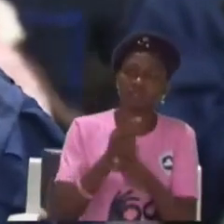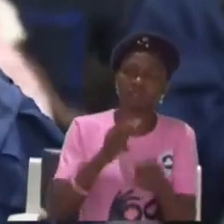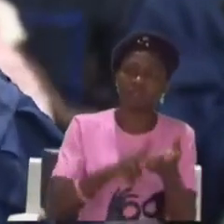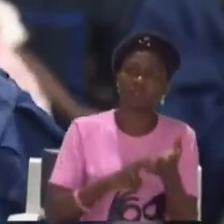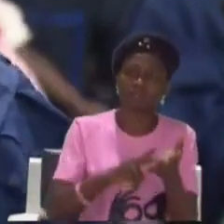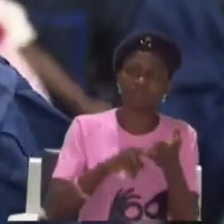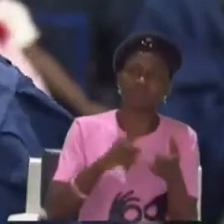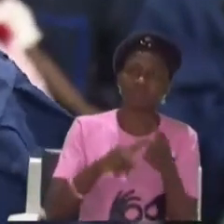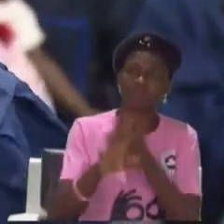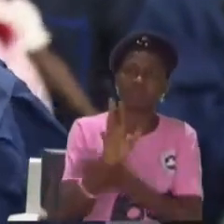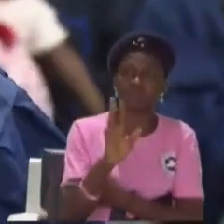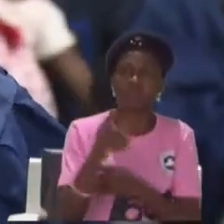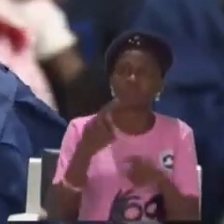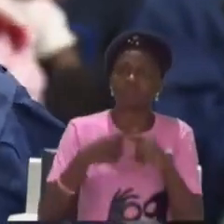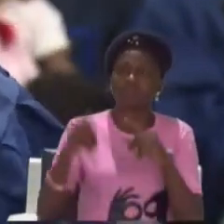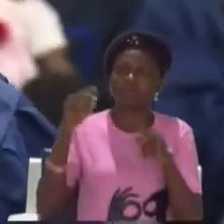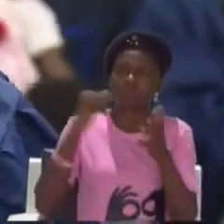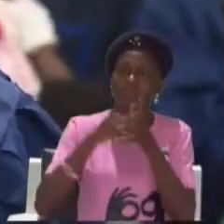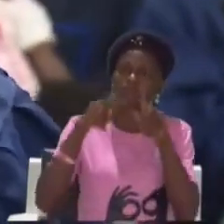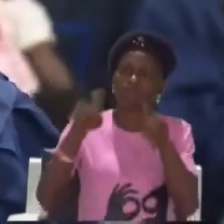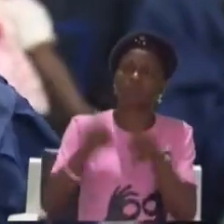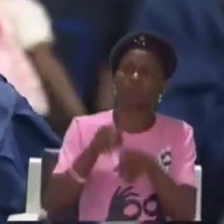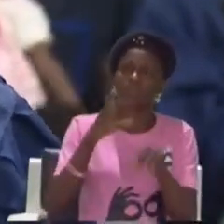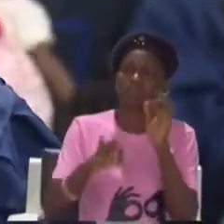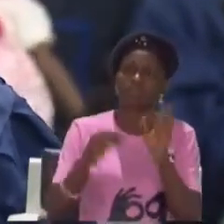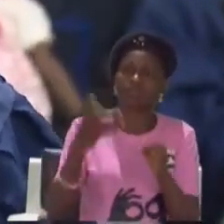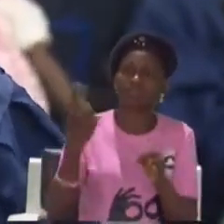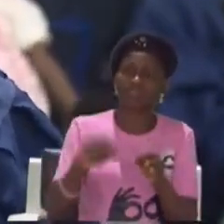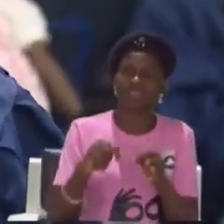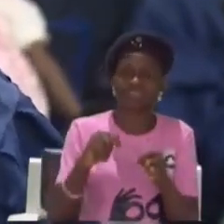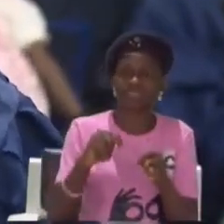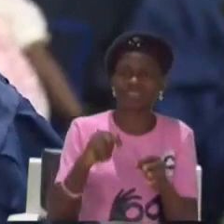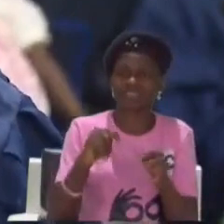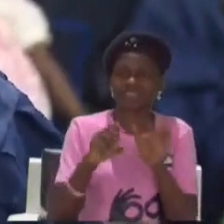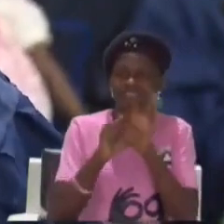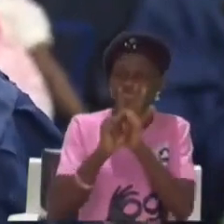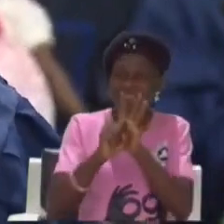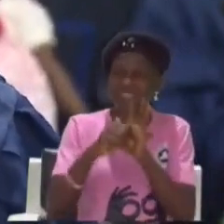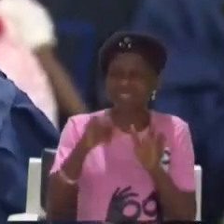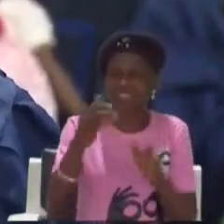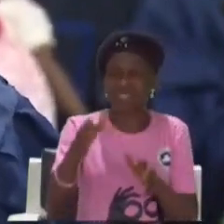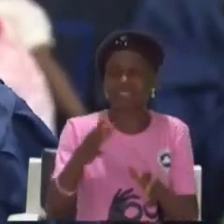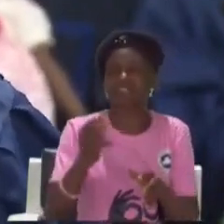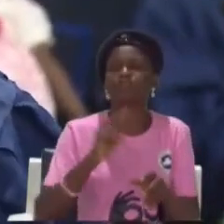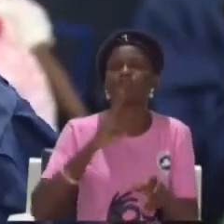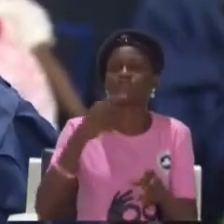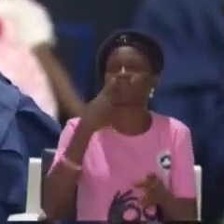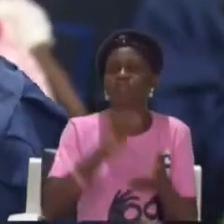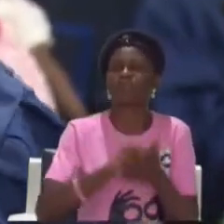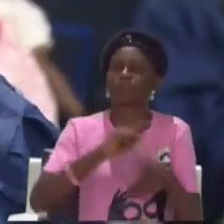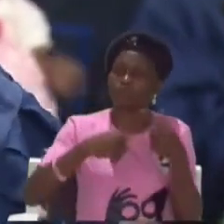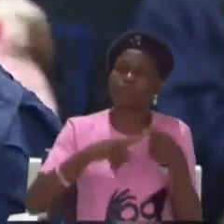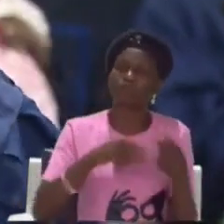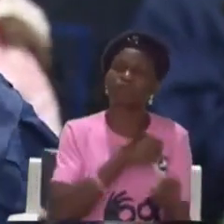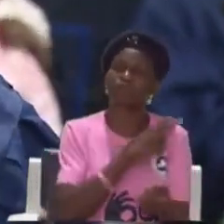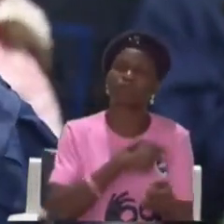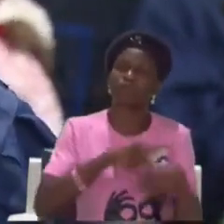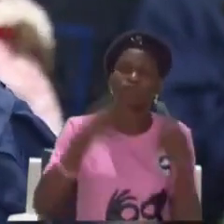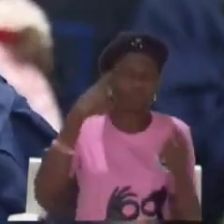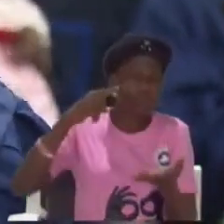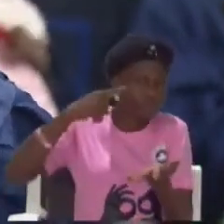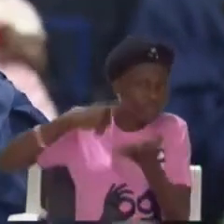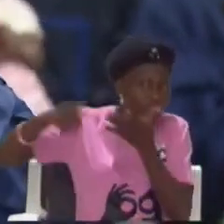and dance. But it looks as if the symptom is still there. The voice told me, say, go to the hospital. go for